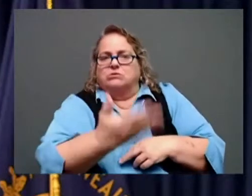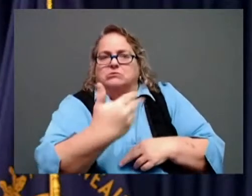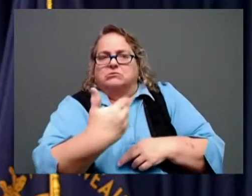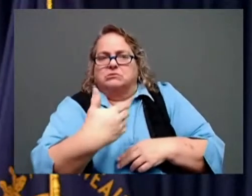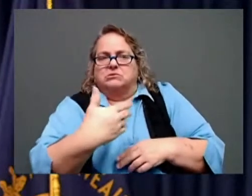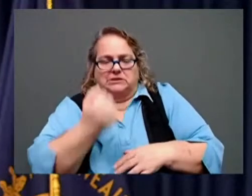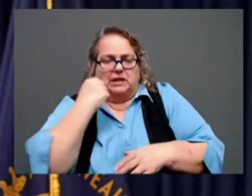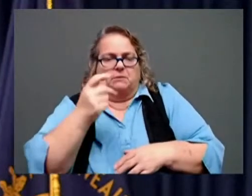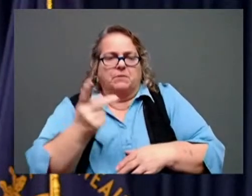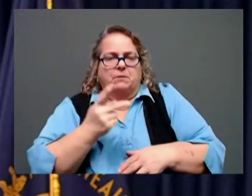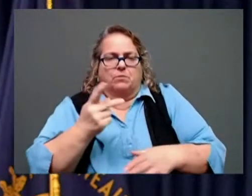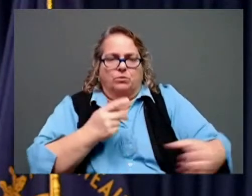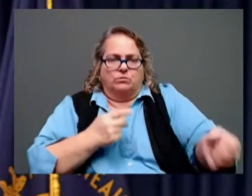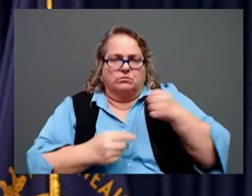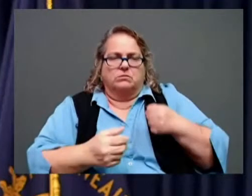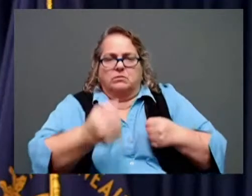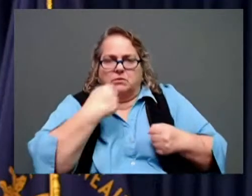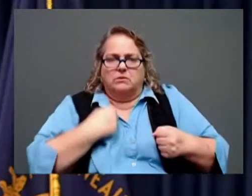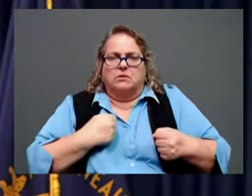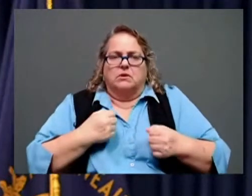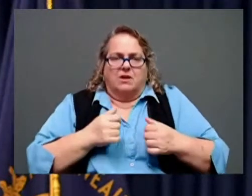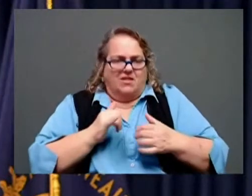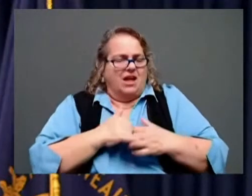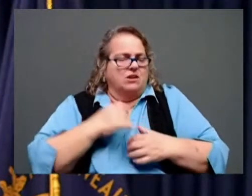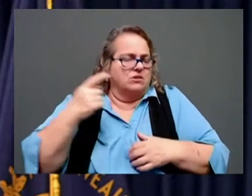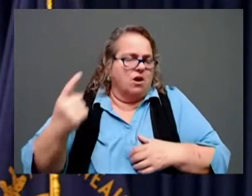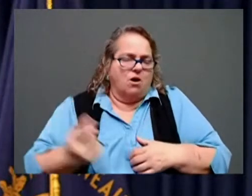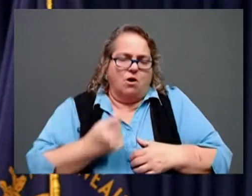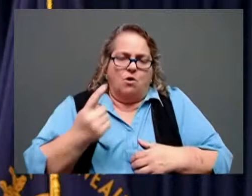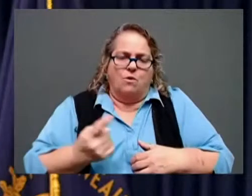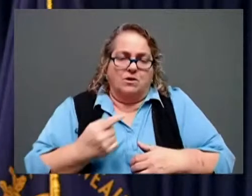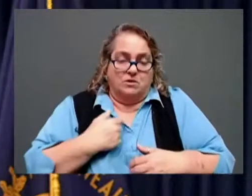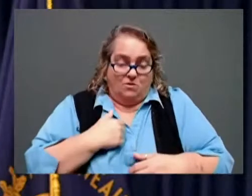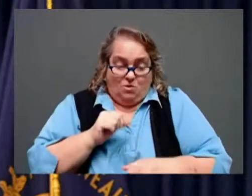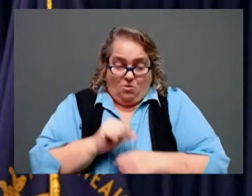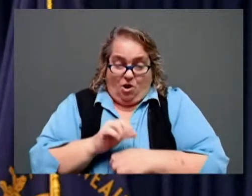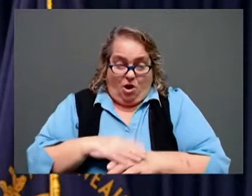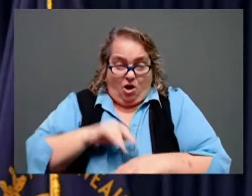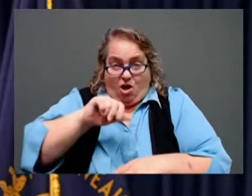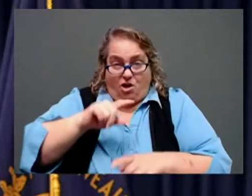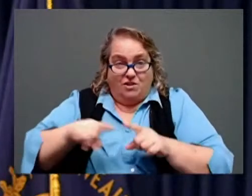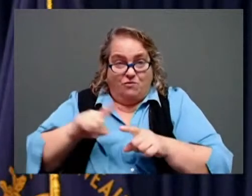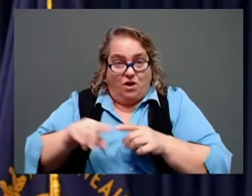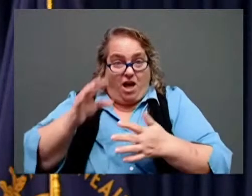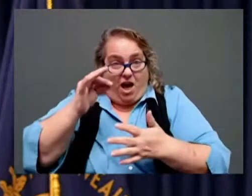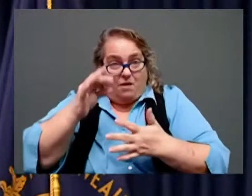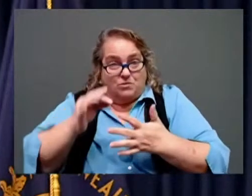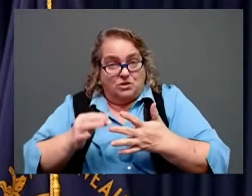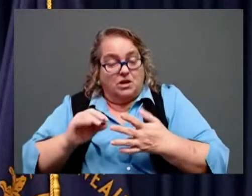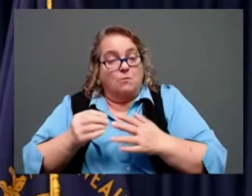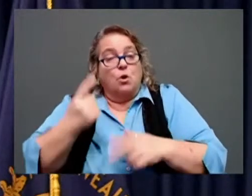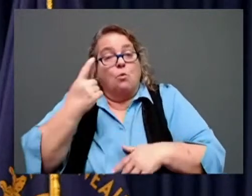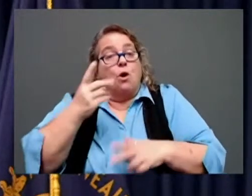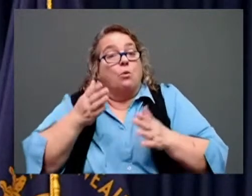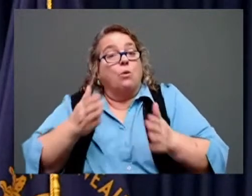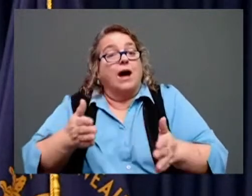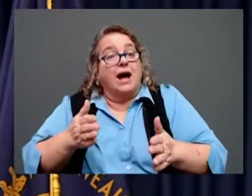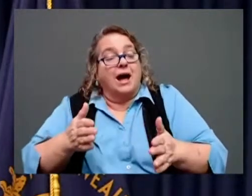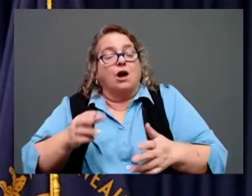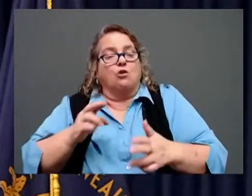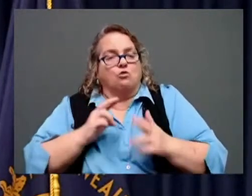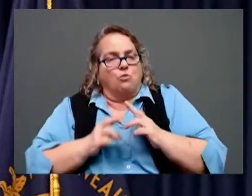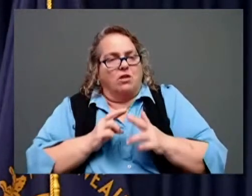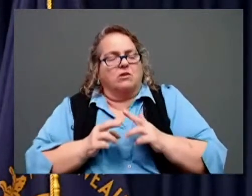that has always been, even when we're working on all the other options, the number one way that we take care of each